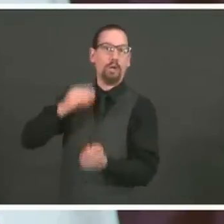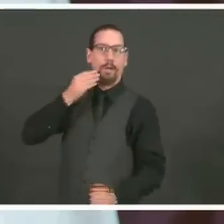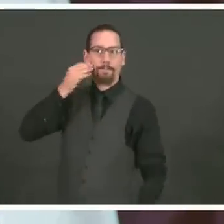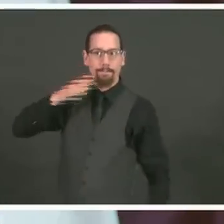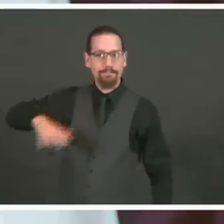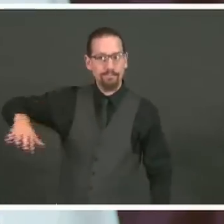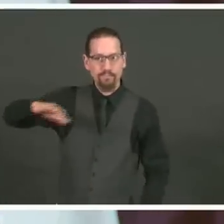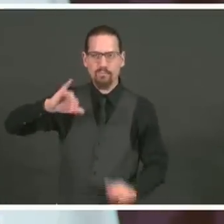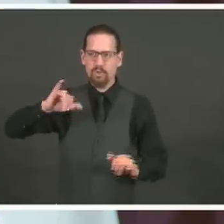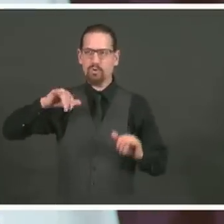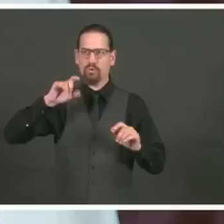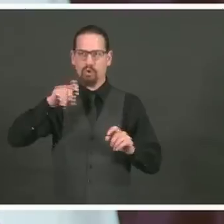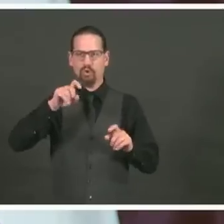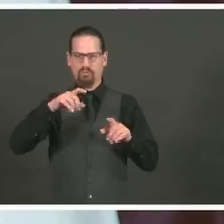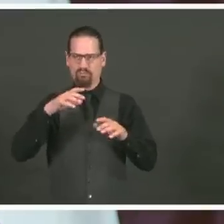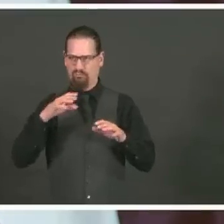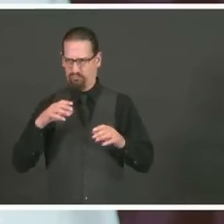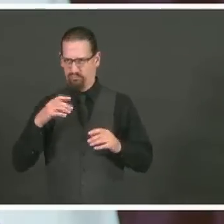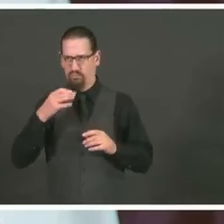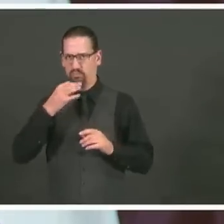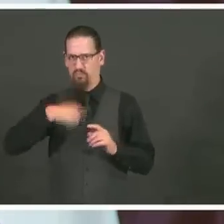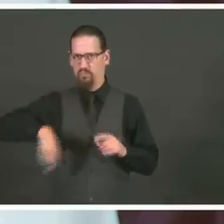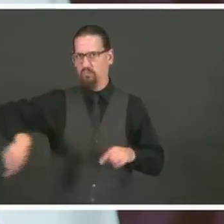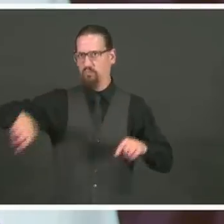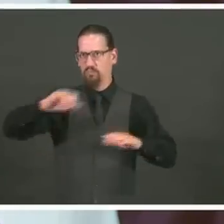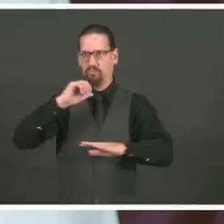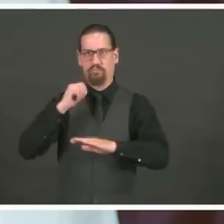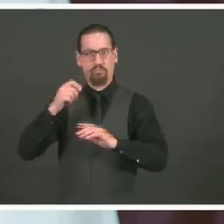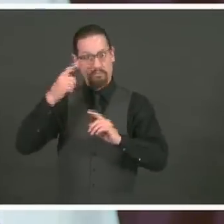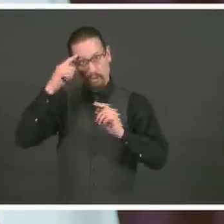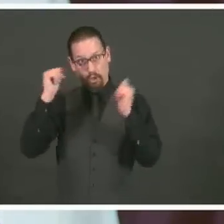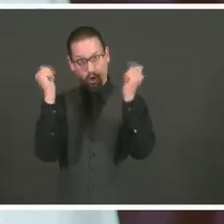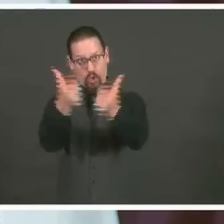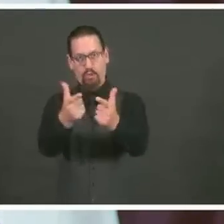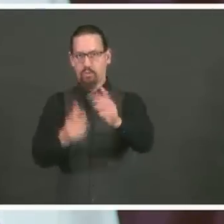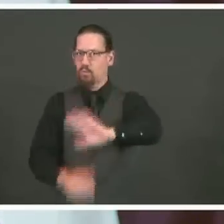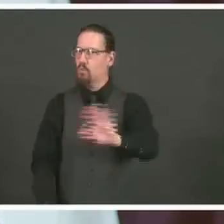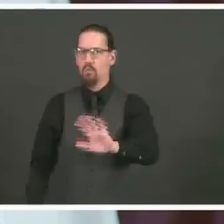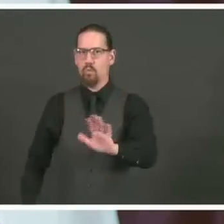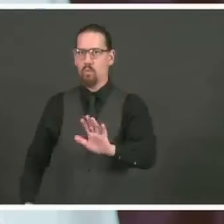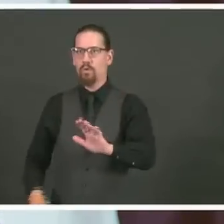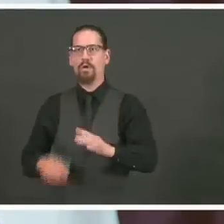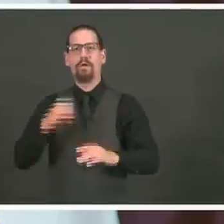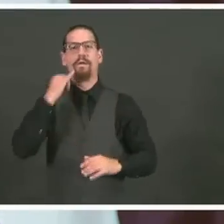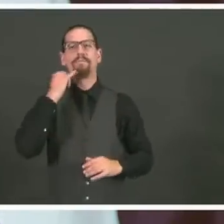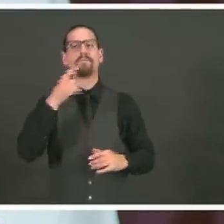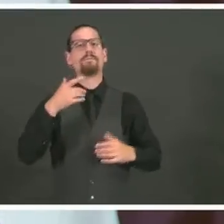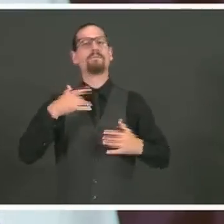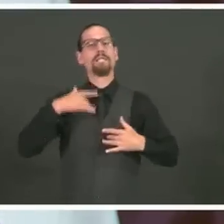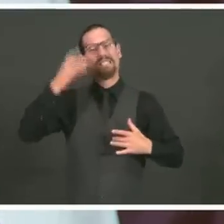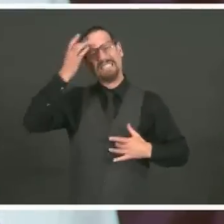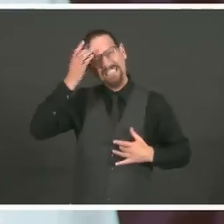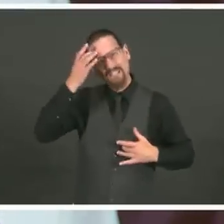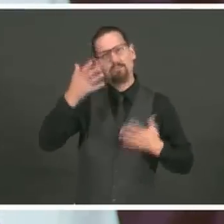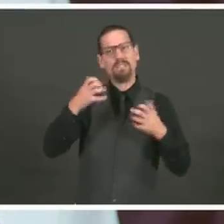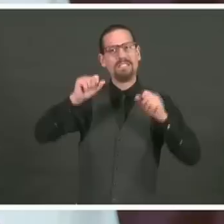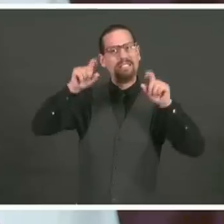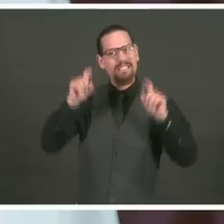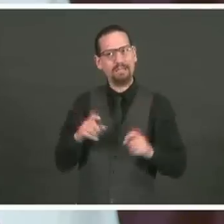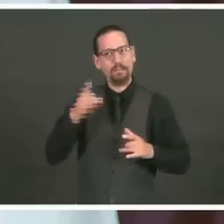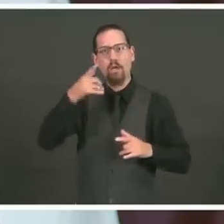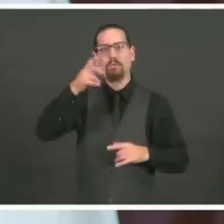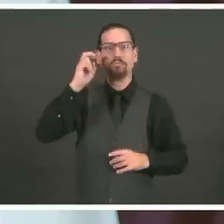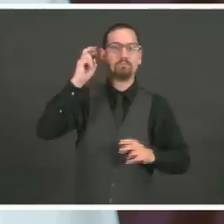get that rapid turnaround test. And if you don't feel sick, but you want to get a test because you want to travel, or you're a